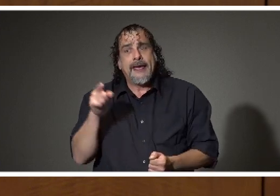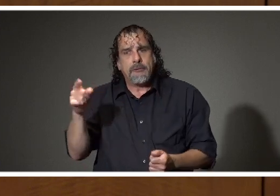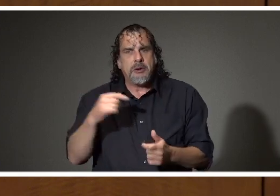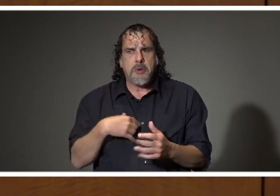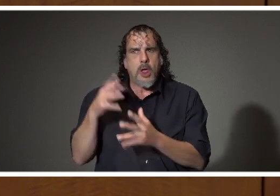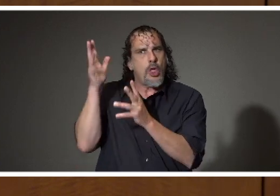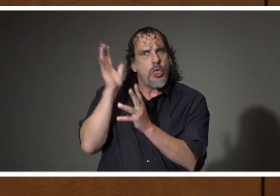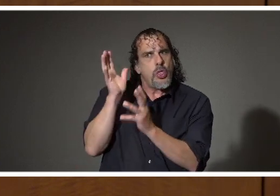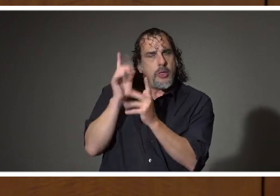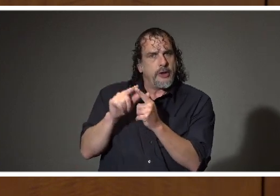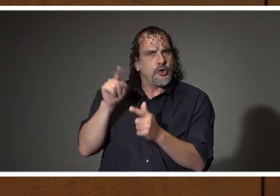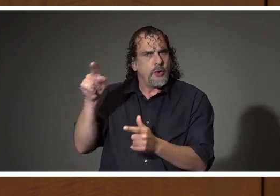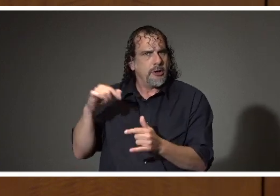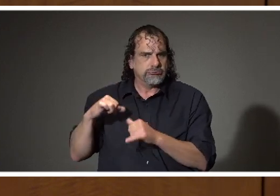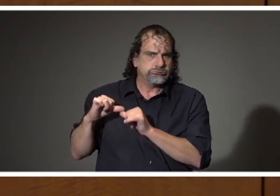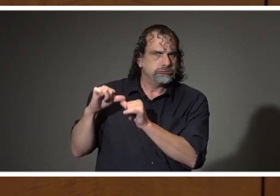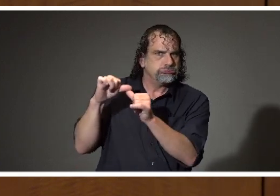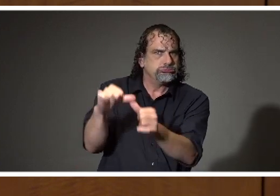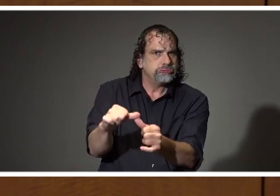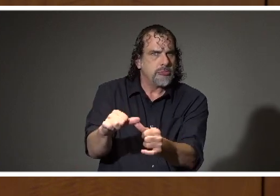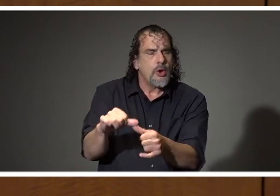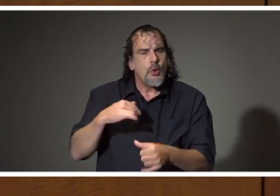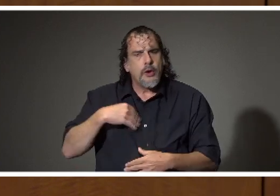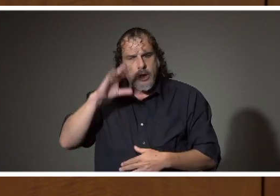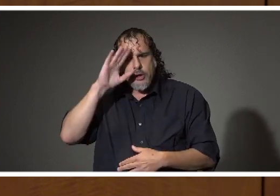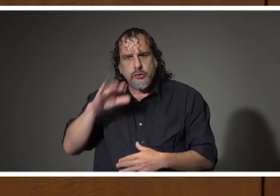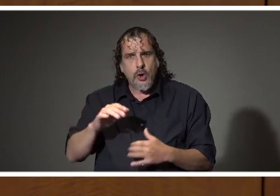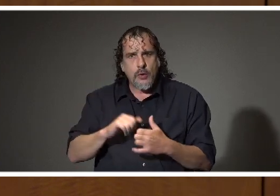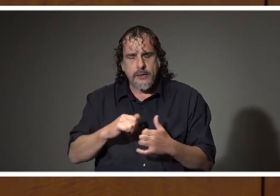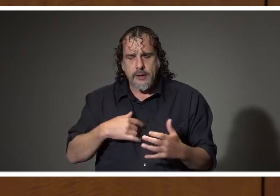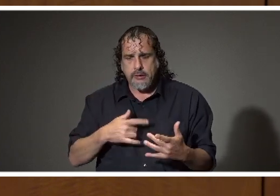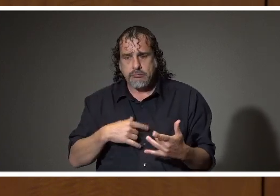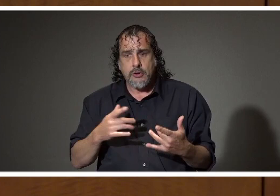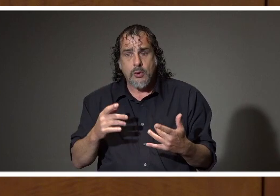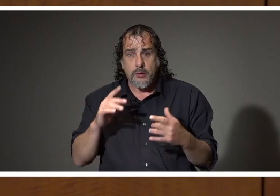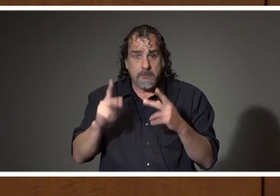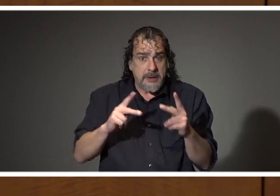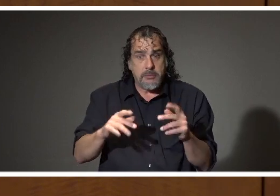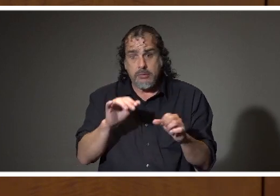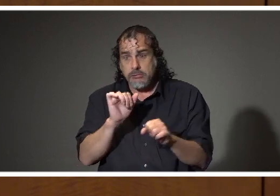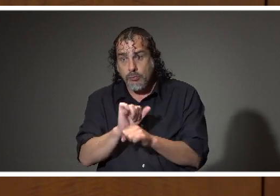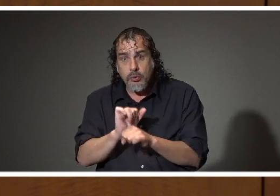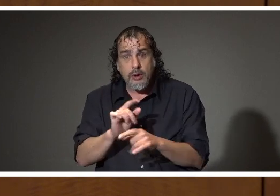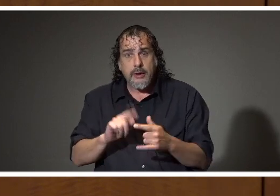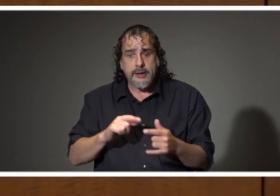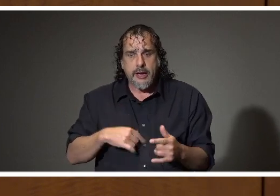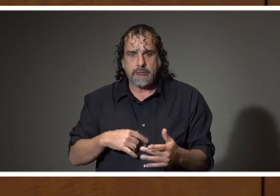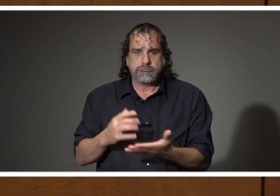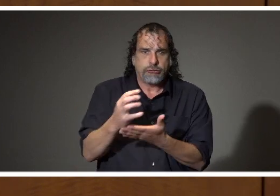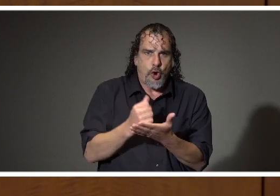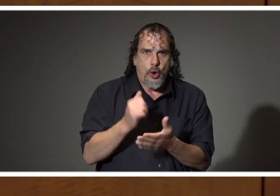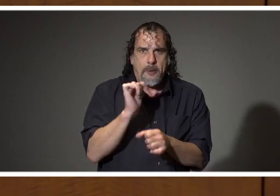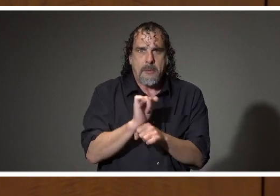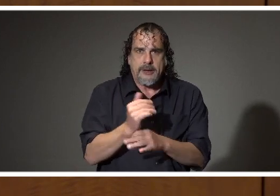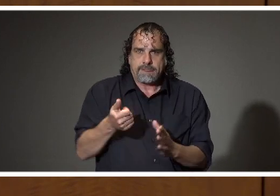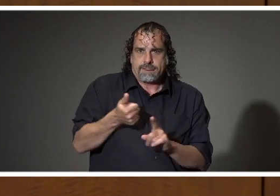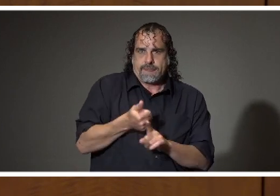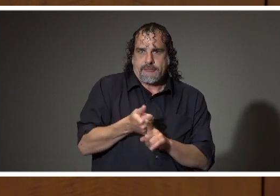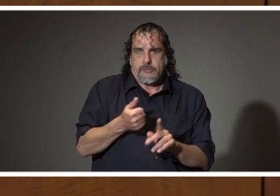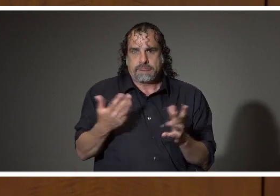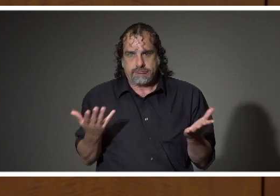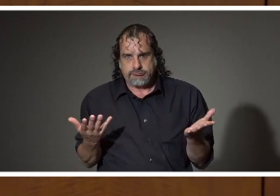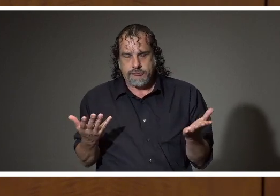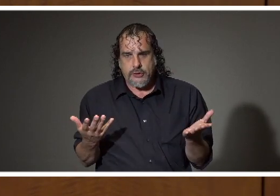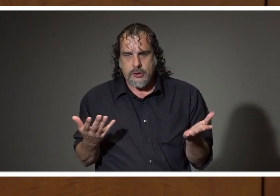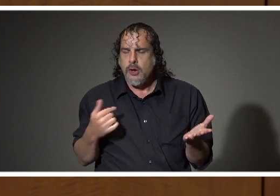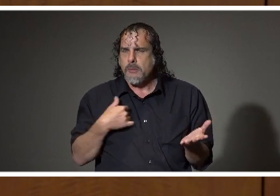every step of the way. We know that the ultimate help will be when workers are allowed to provide for themselves. In the meantime, we